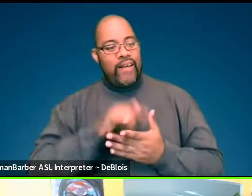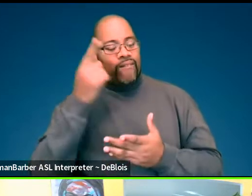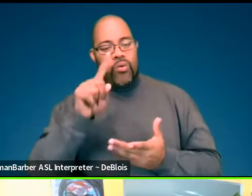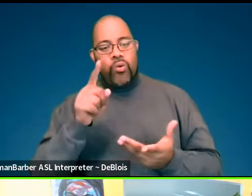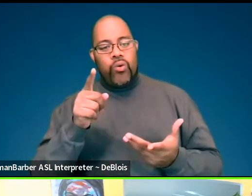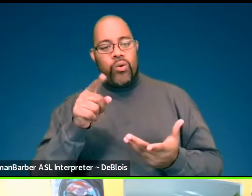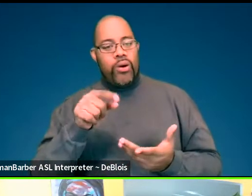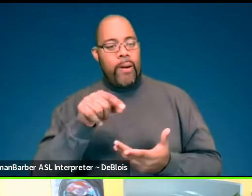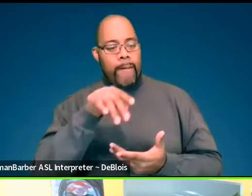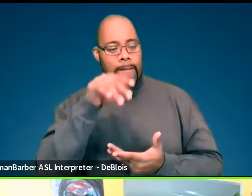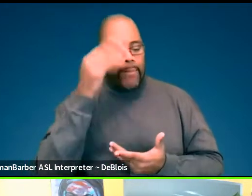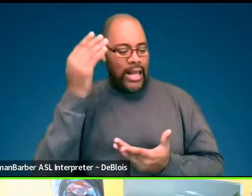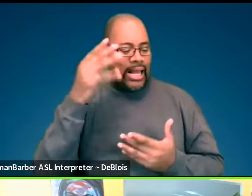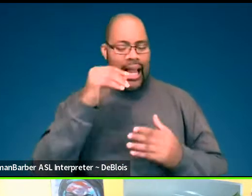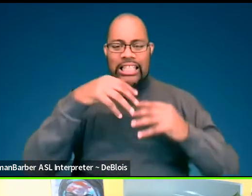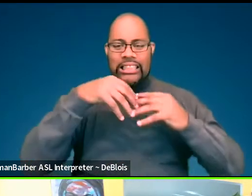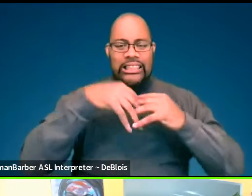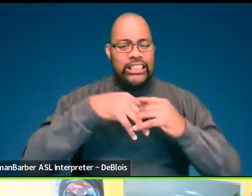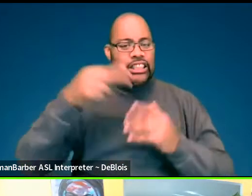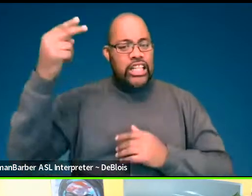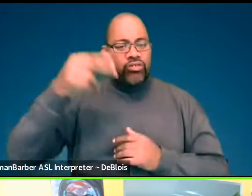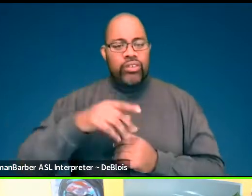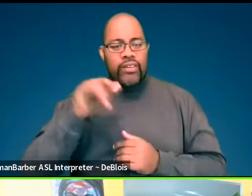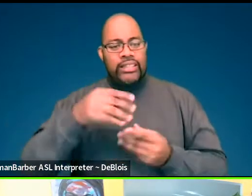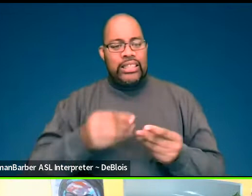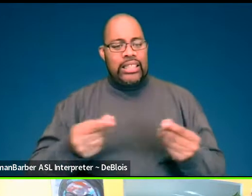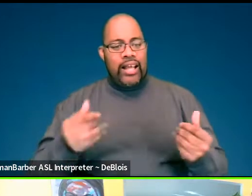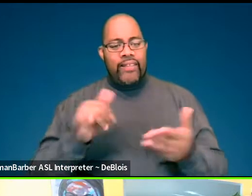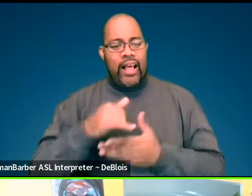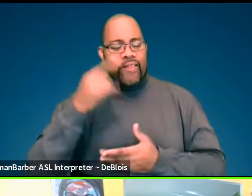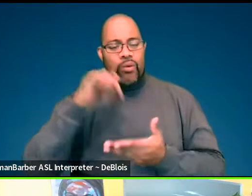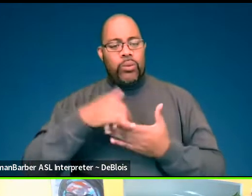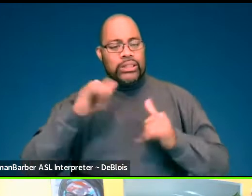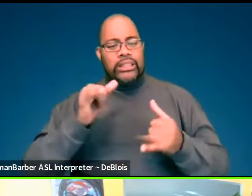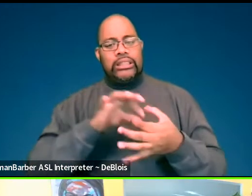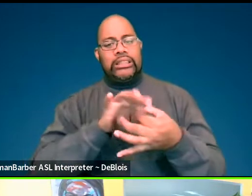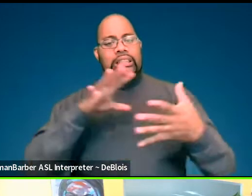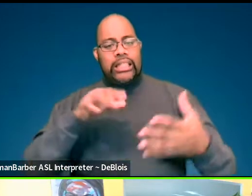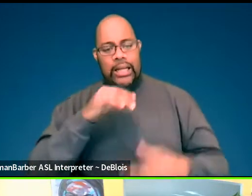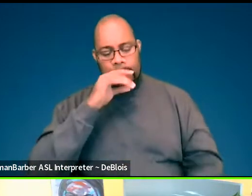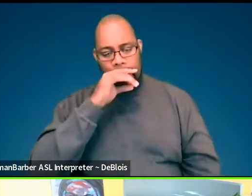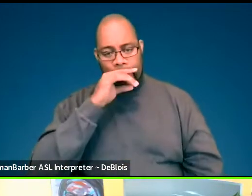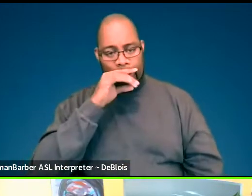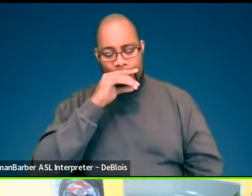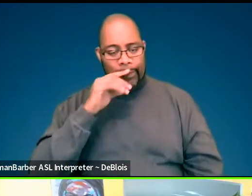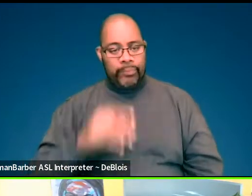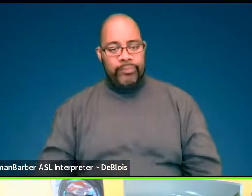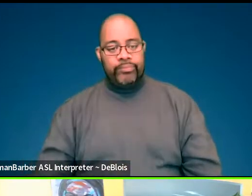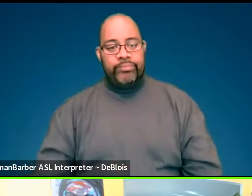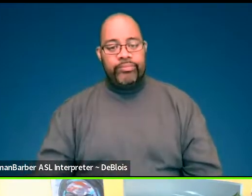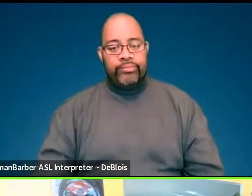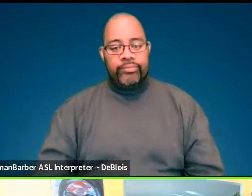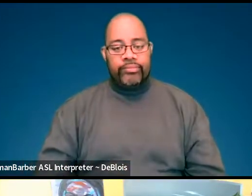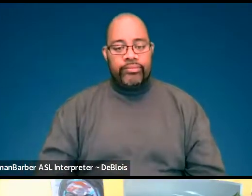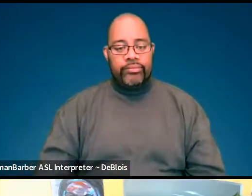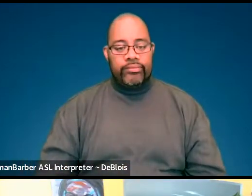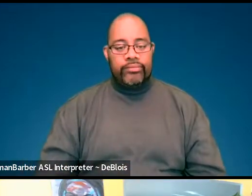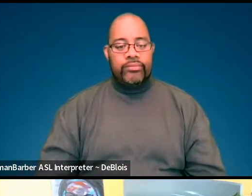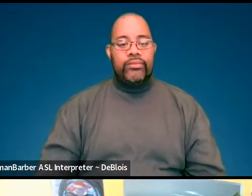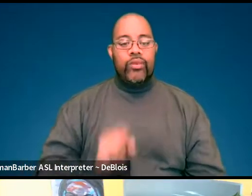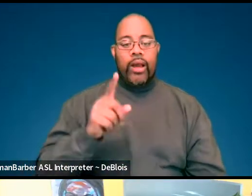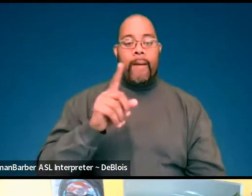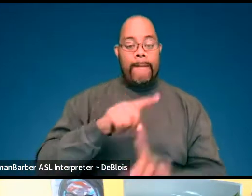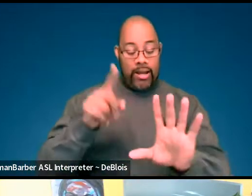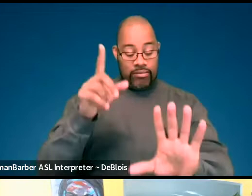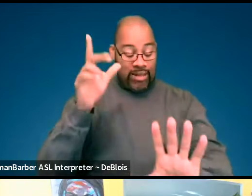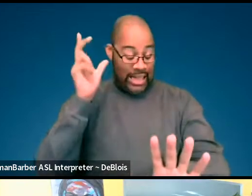Black and Indigenous histories of this land that I think we're so disconnected from. Okay, but hear me